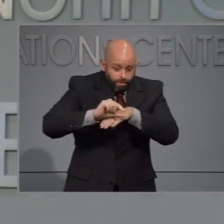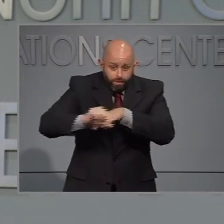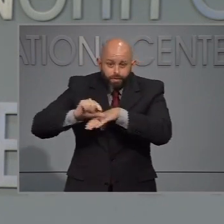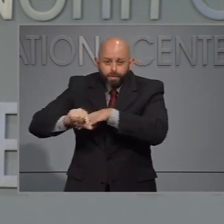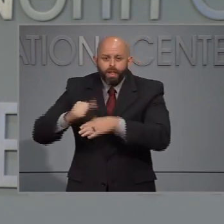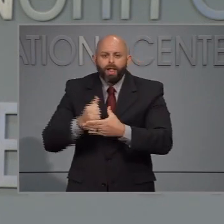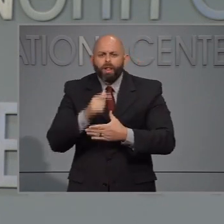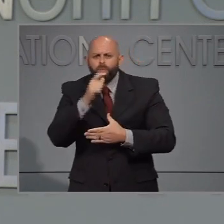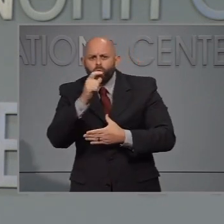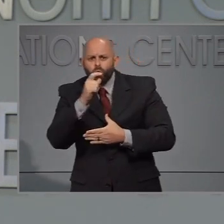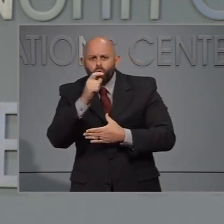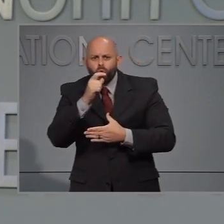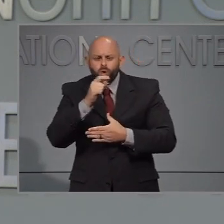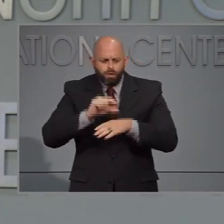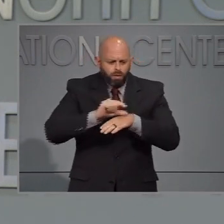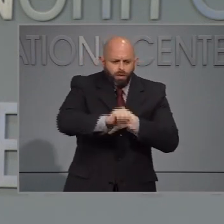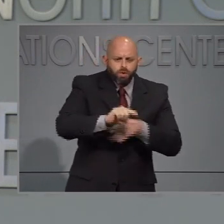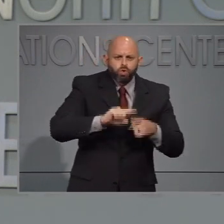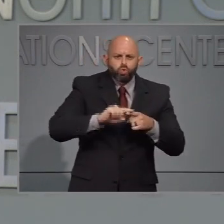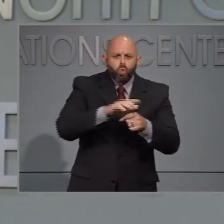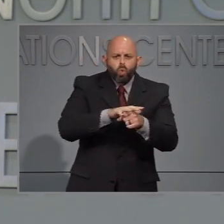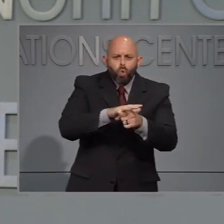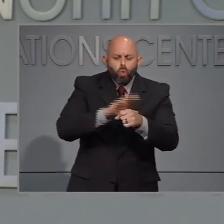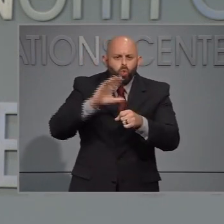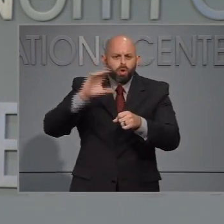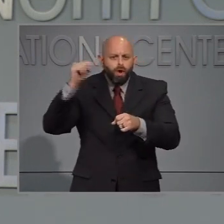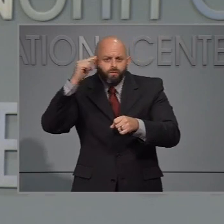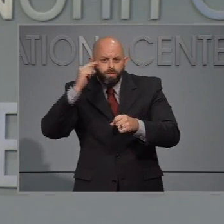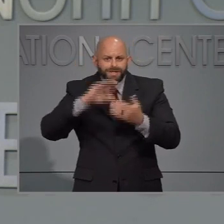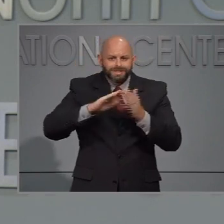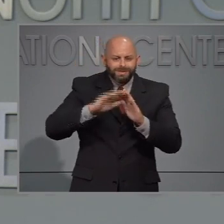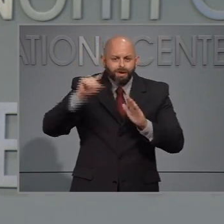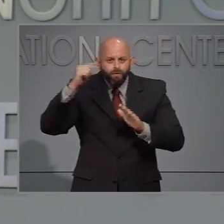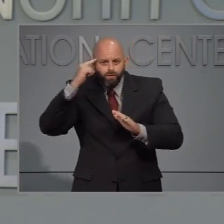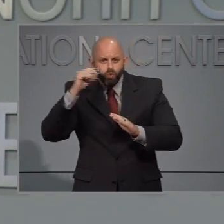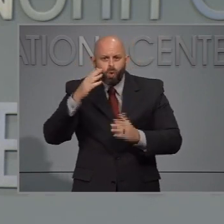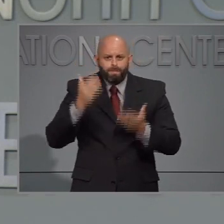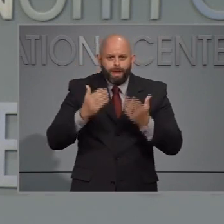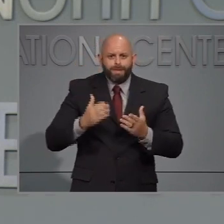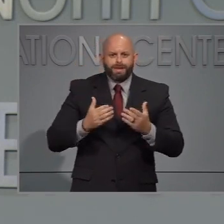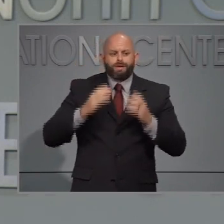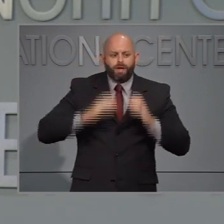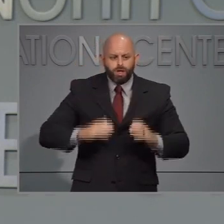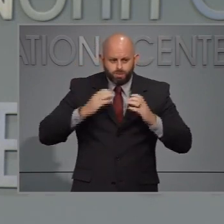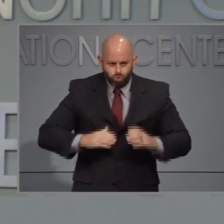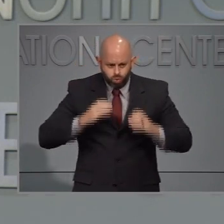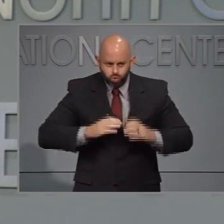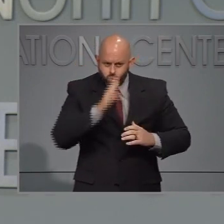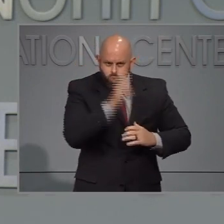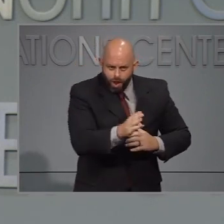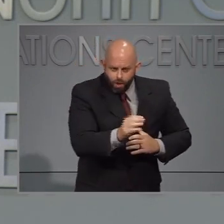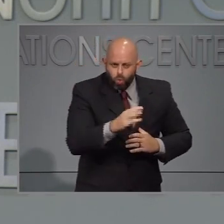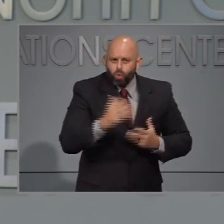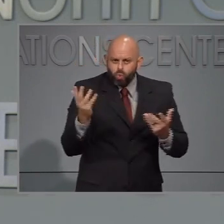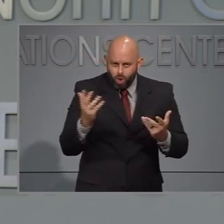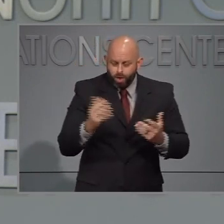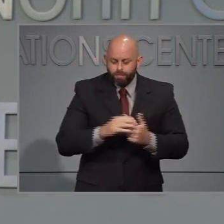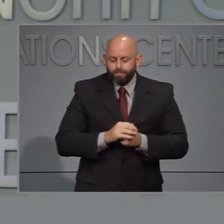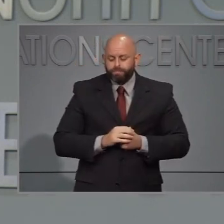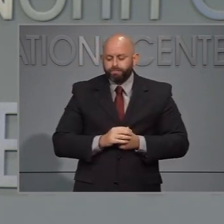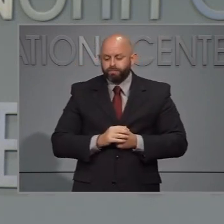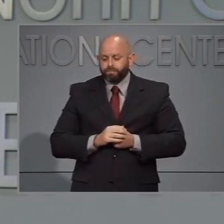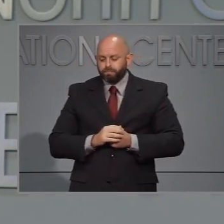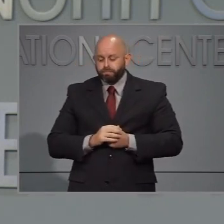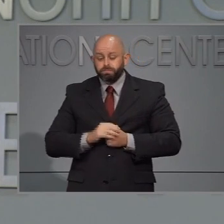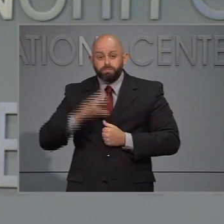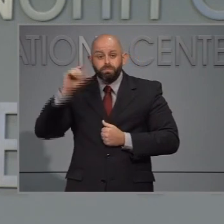or both? Thanks. Thank you. Yes, the order will expire, and we